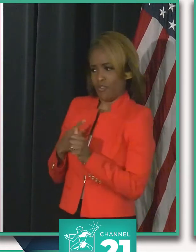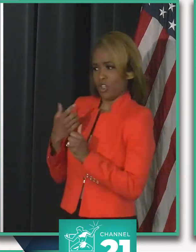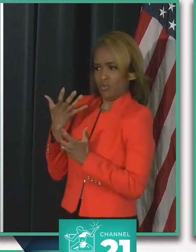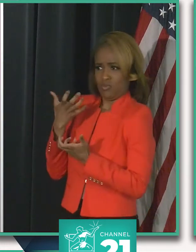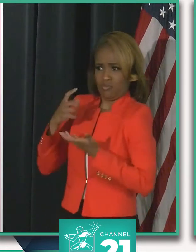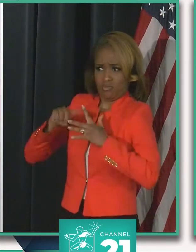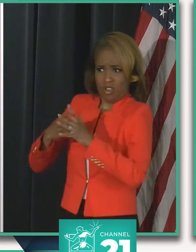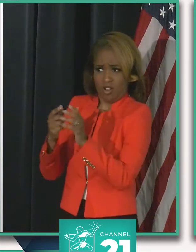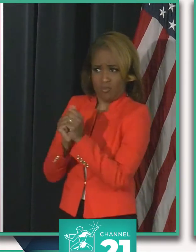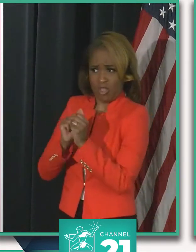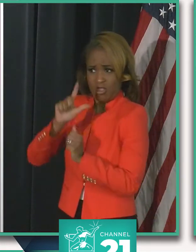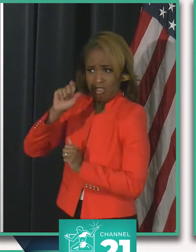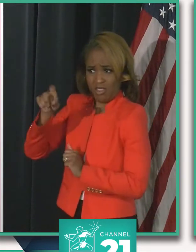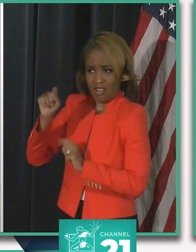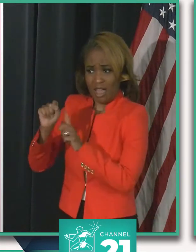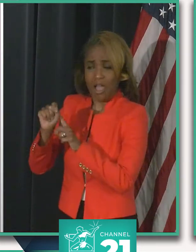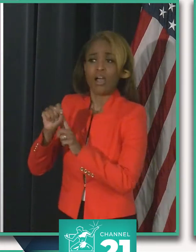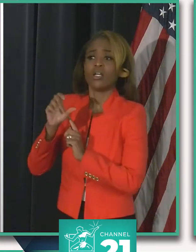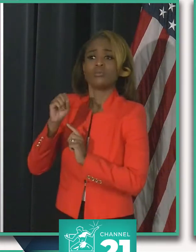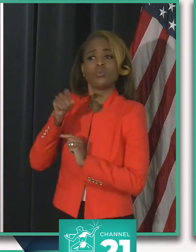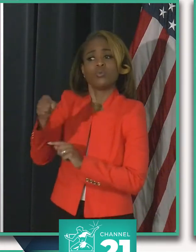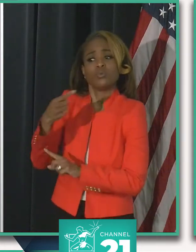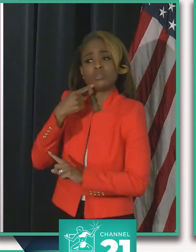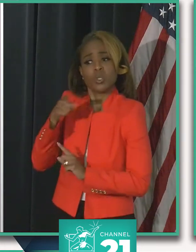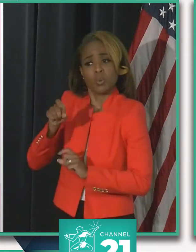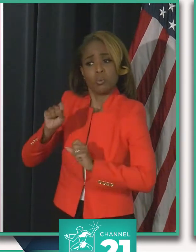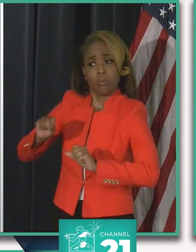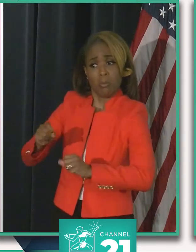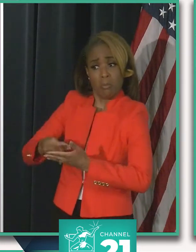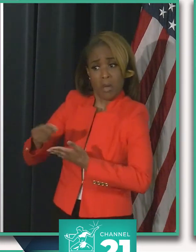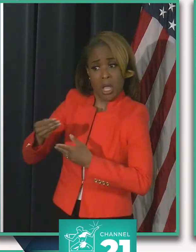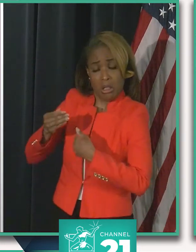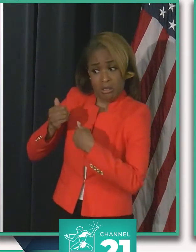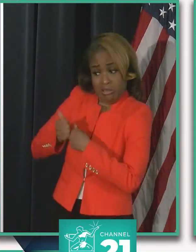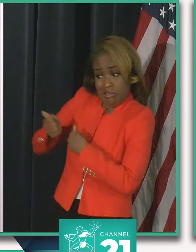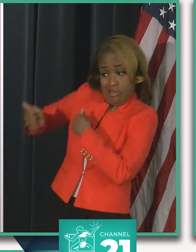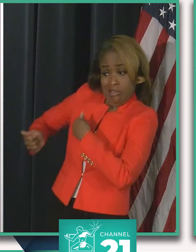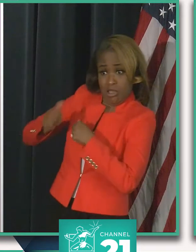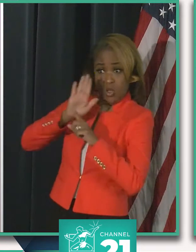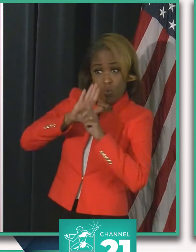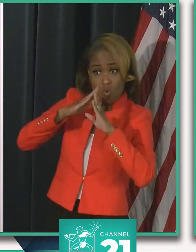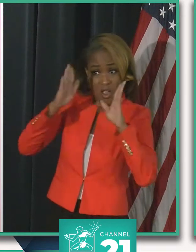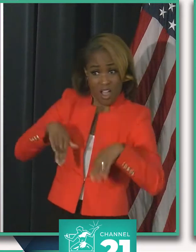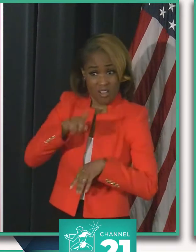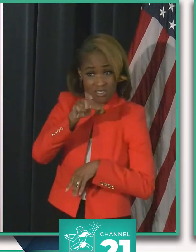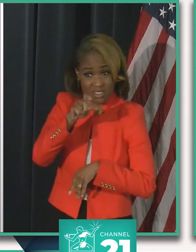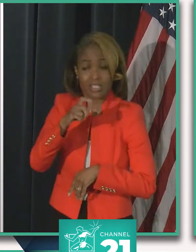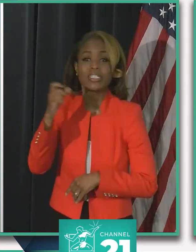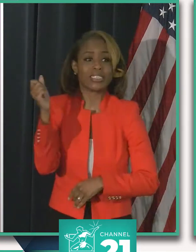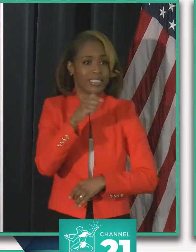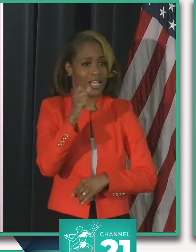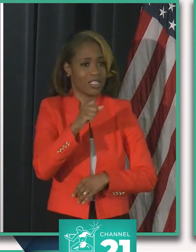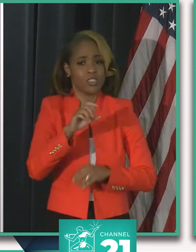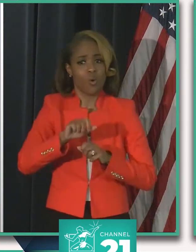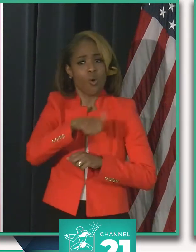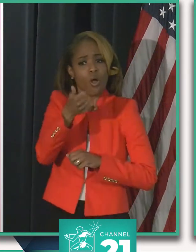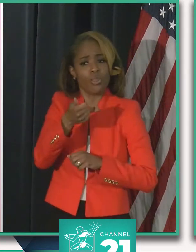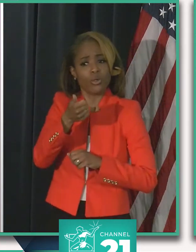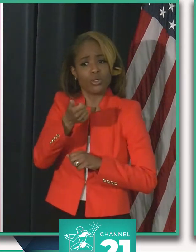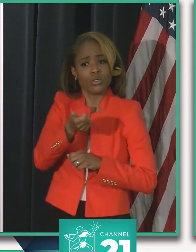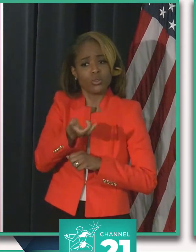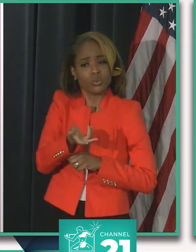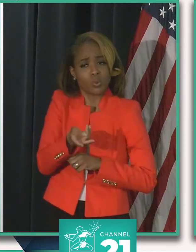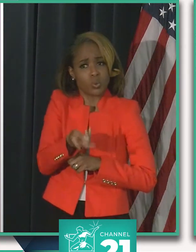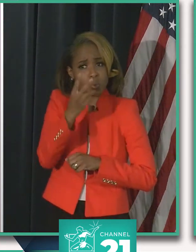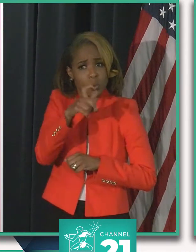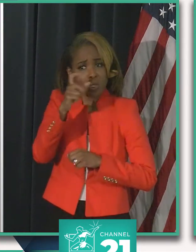lots. Are the lot that you were able to buy, was it right next to your house? Yes, it is. Are the other two lots next to